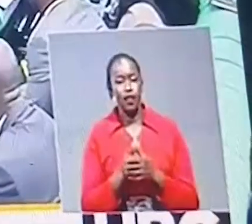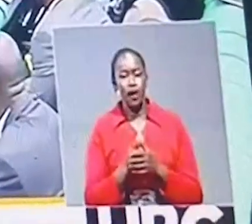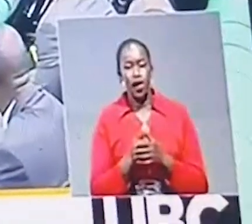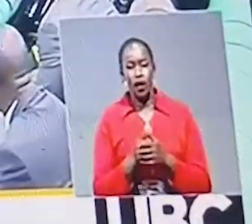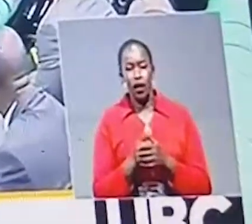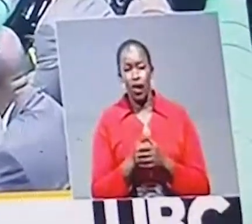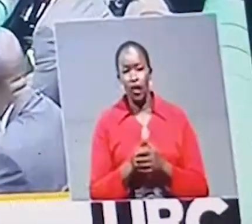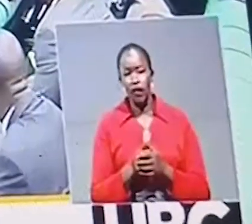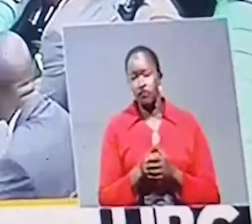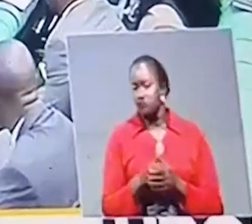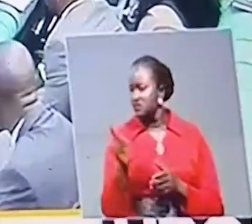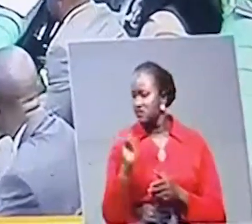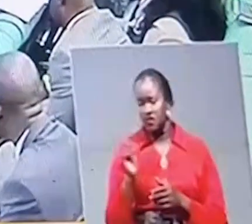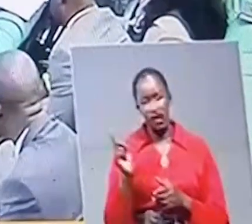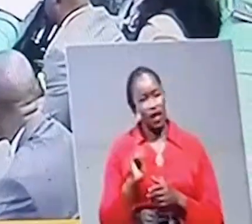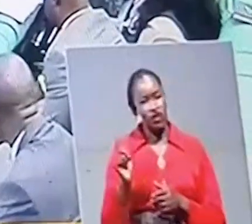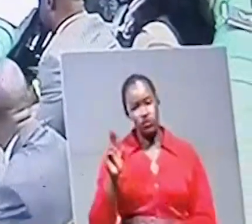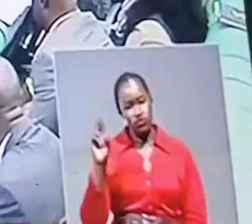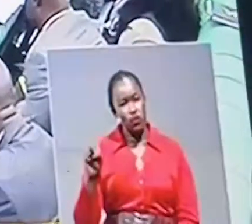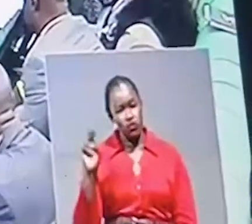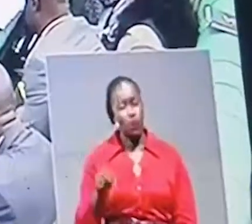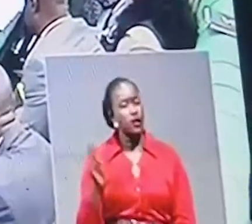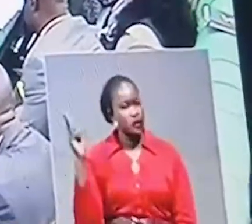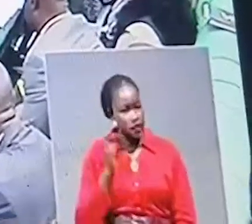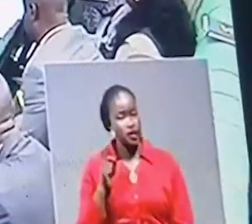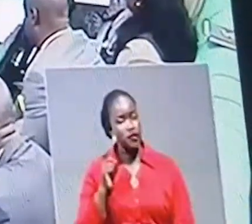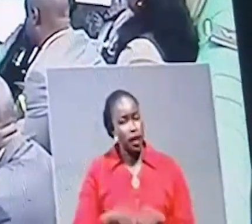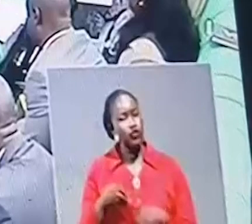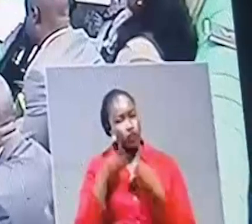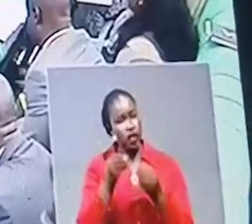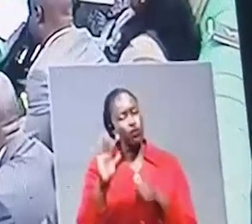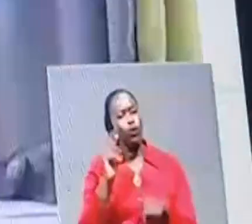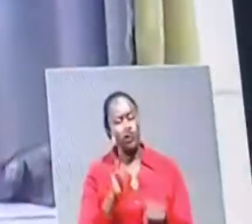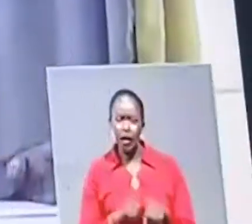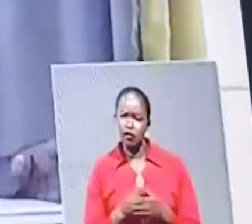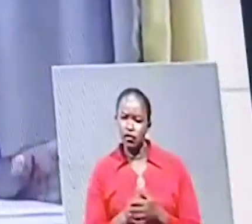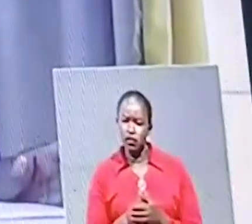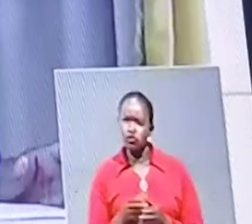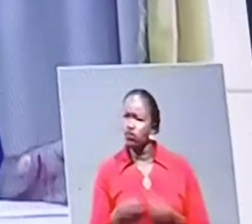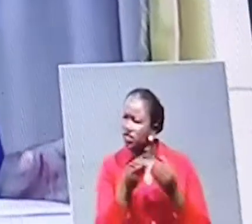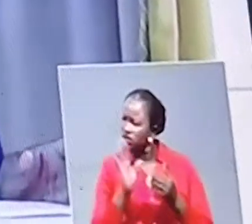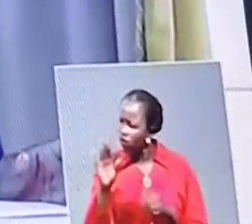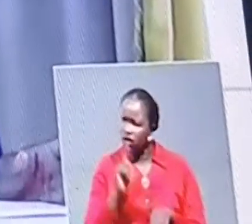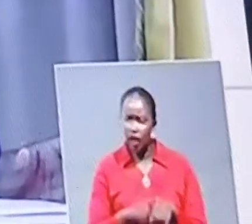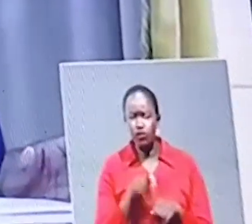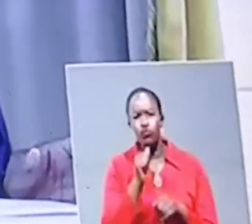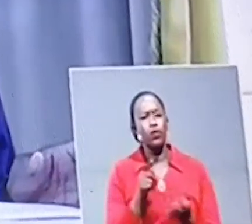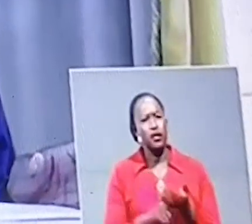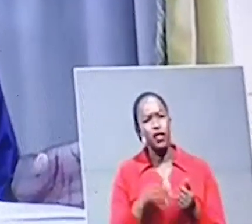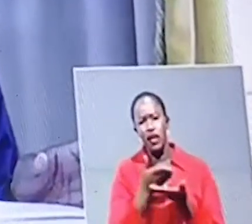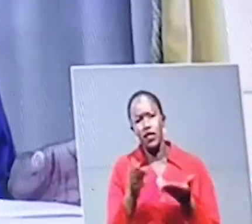Sechko. I'm concluding. No, please. Listen, once you donate your time, you donate yours, you don't get any other